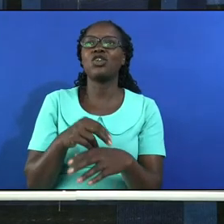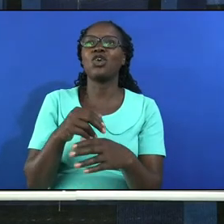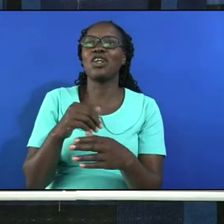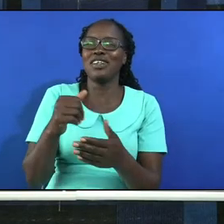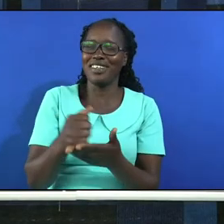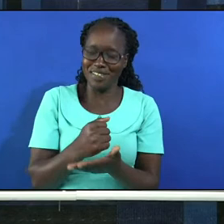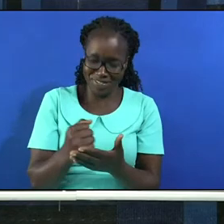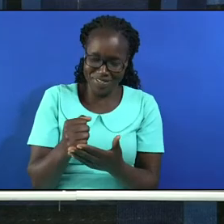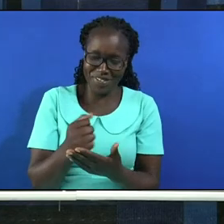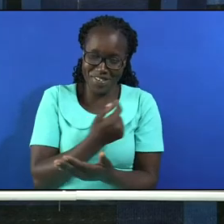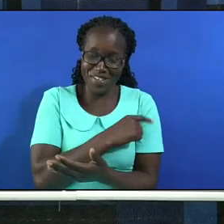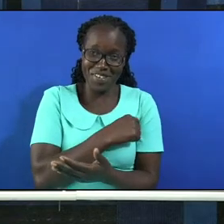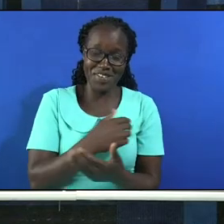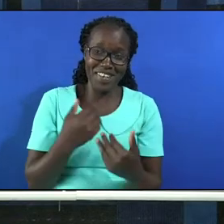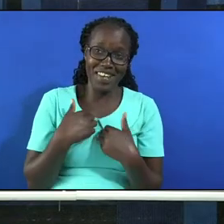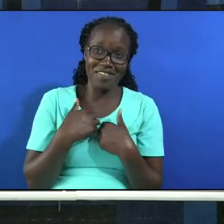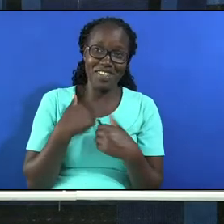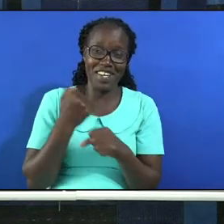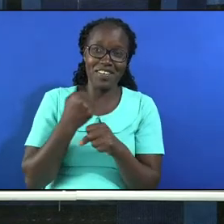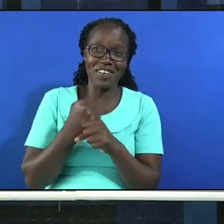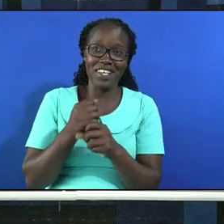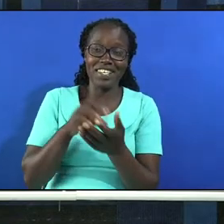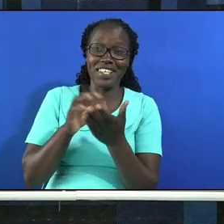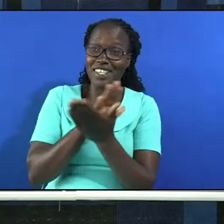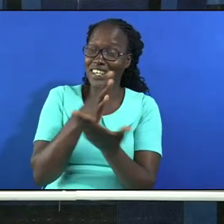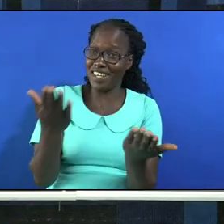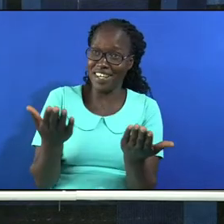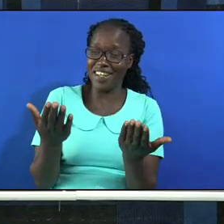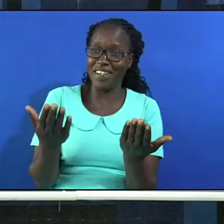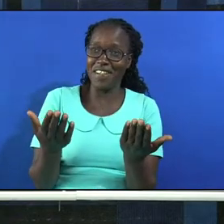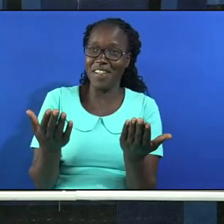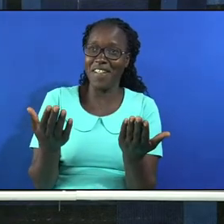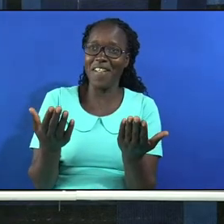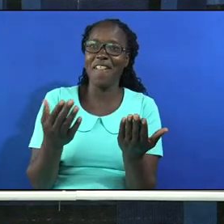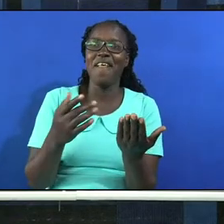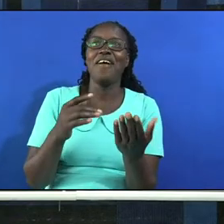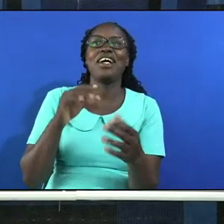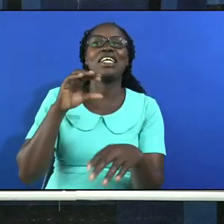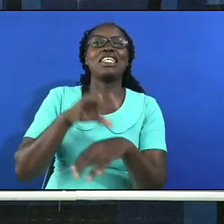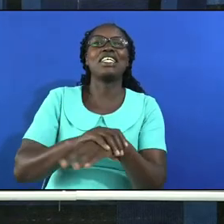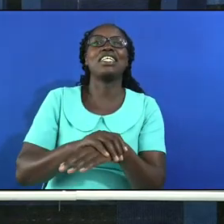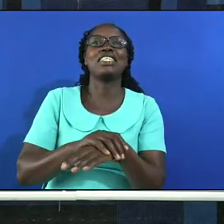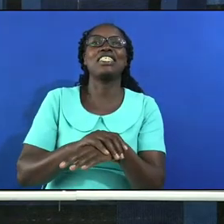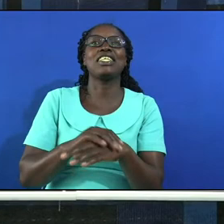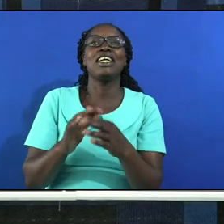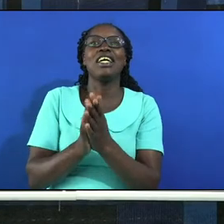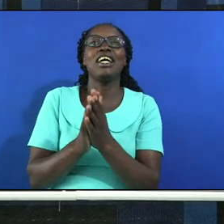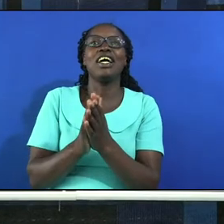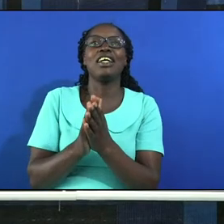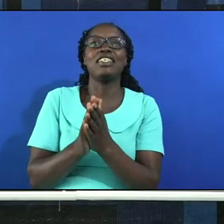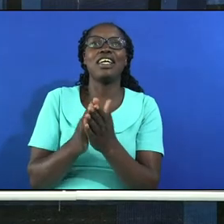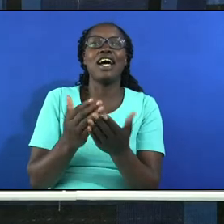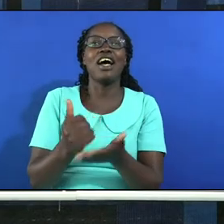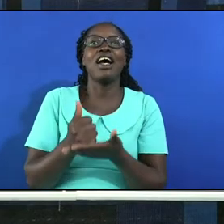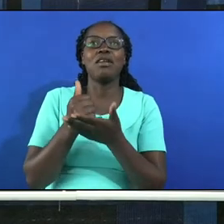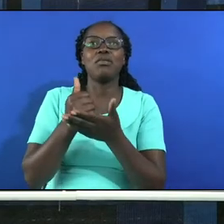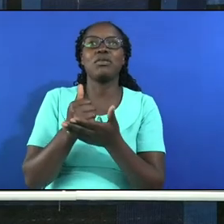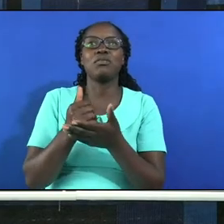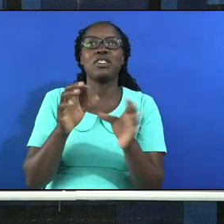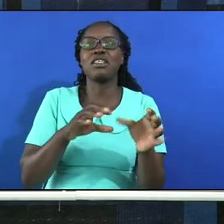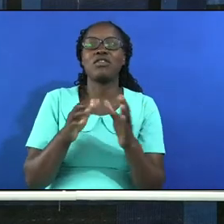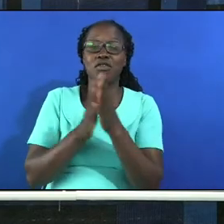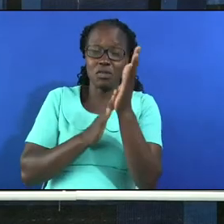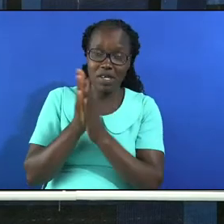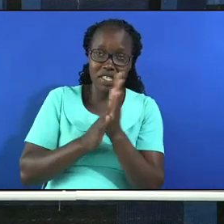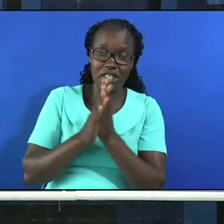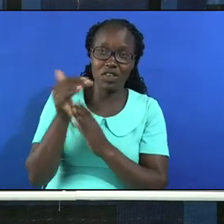hospital that deals with your cases. Are we together? And you can get a tablet to be assisted. You could be suffering from